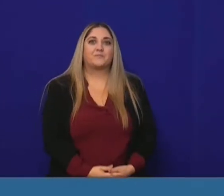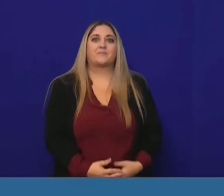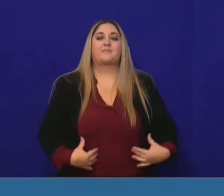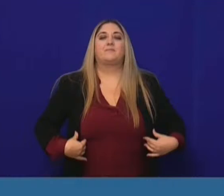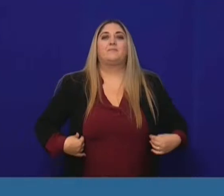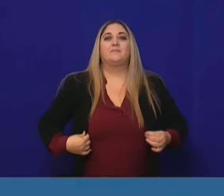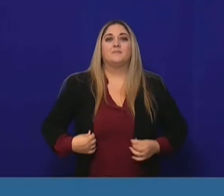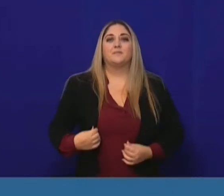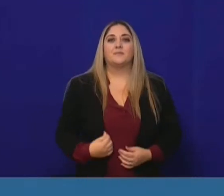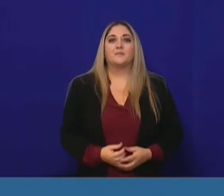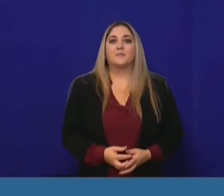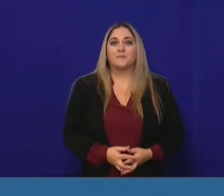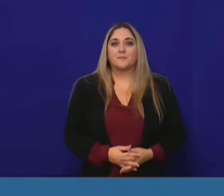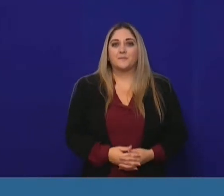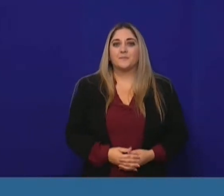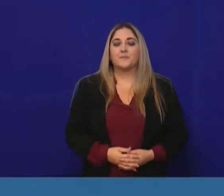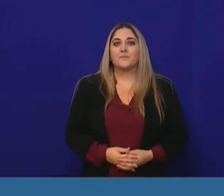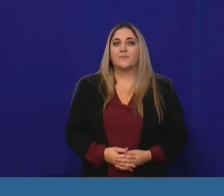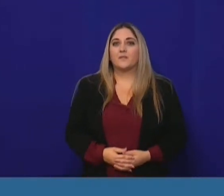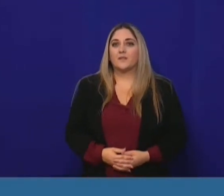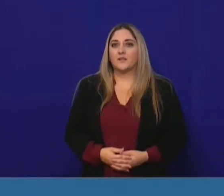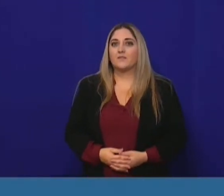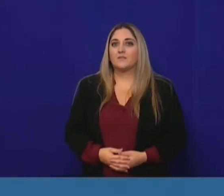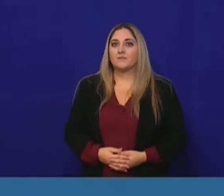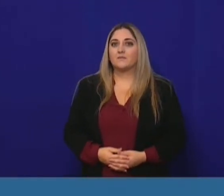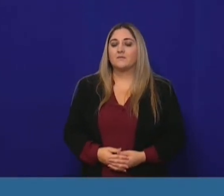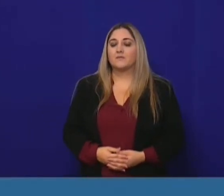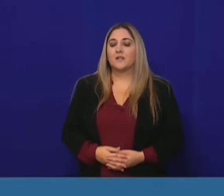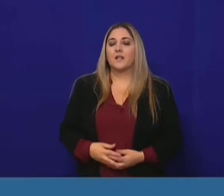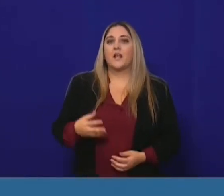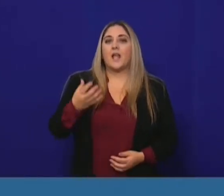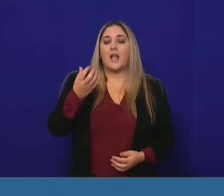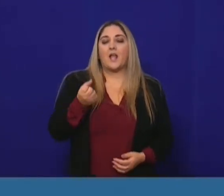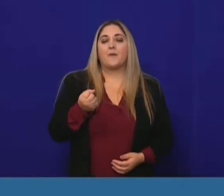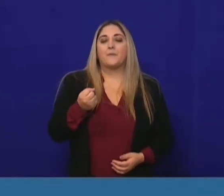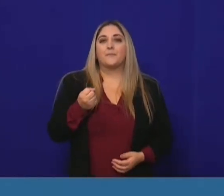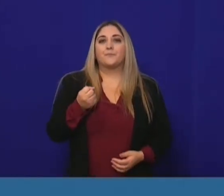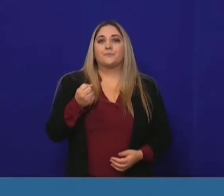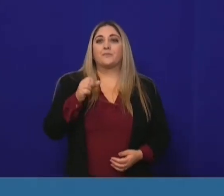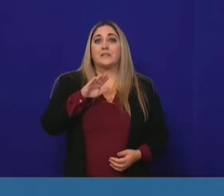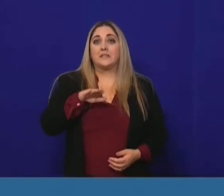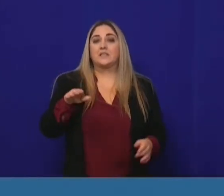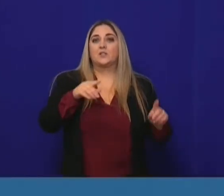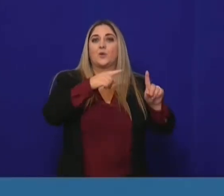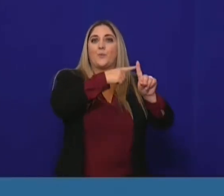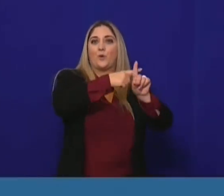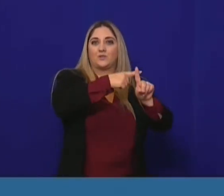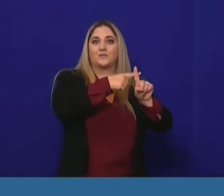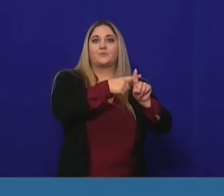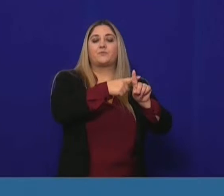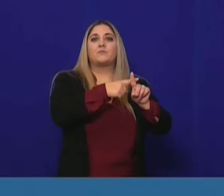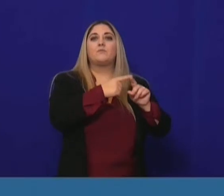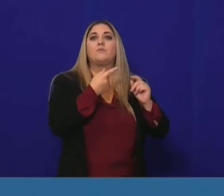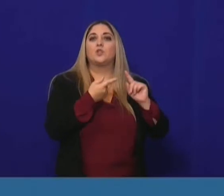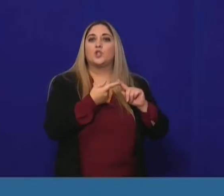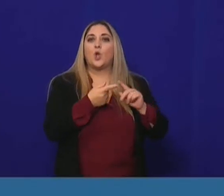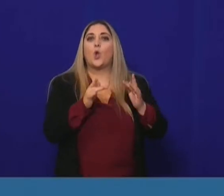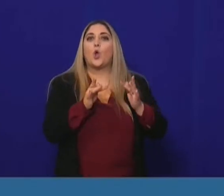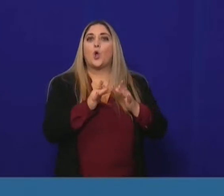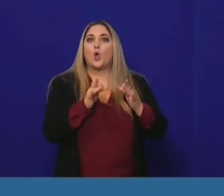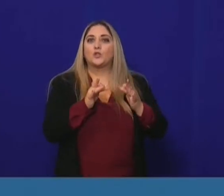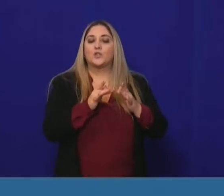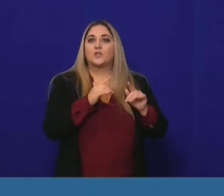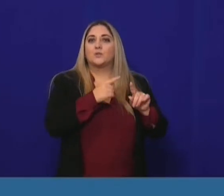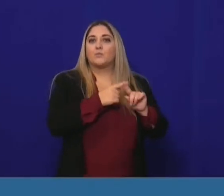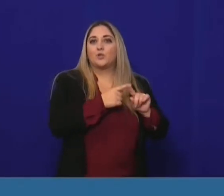Nigel. Infatti kellna numru ta' nies li jkunu huma pożittivi jew inkella jkollhom kuntatt ma' persuni li